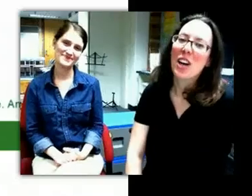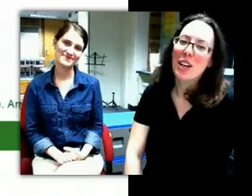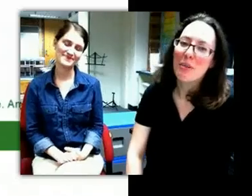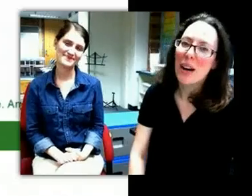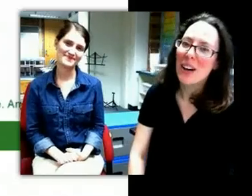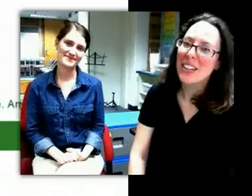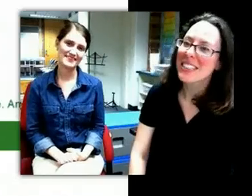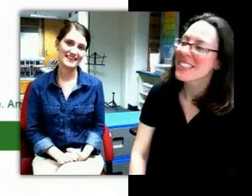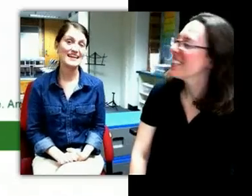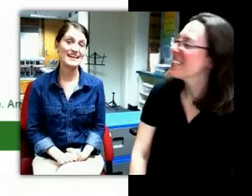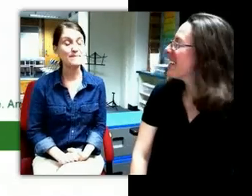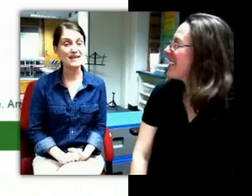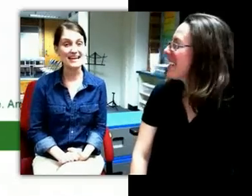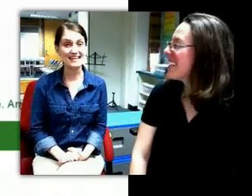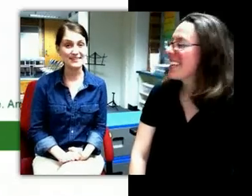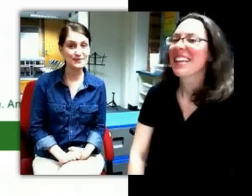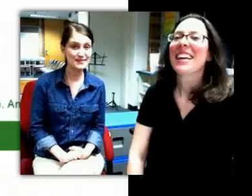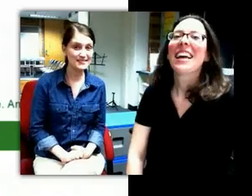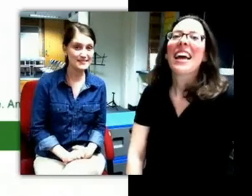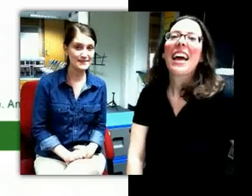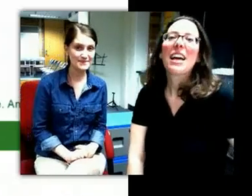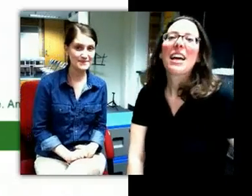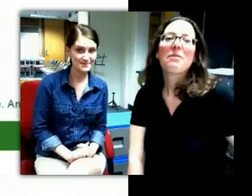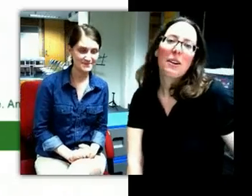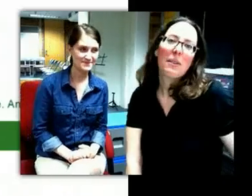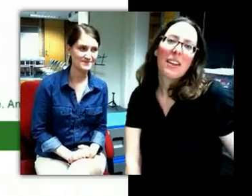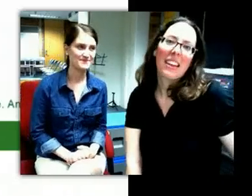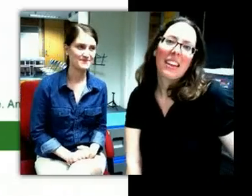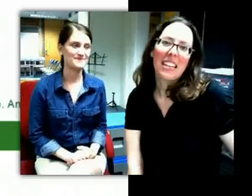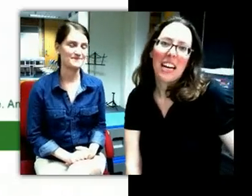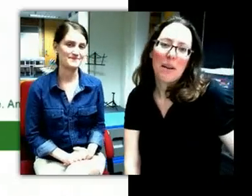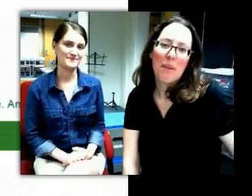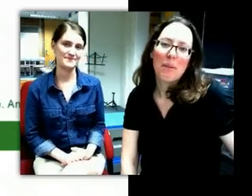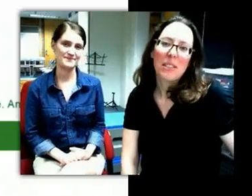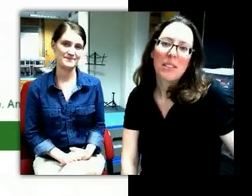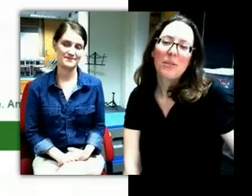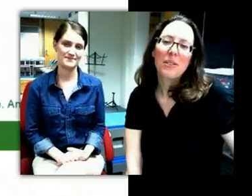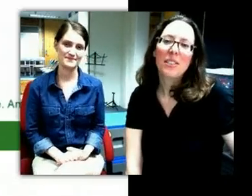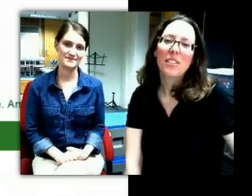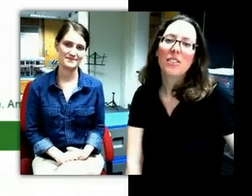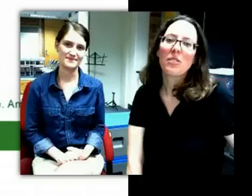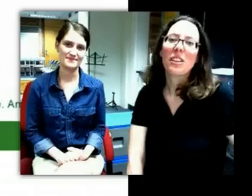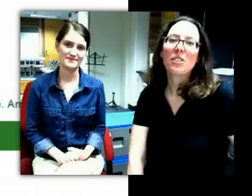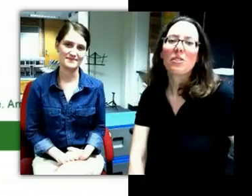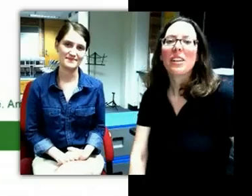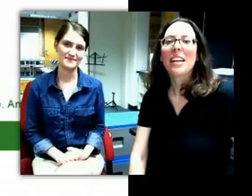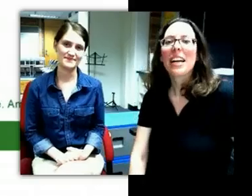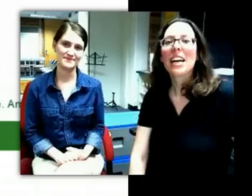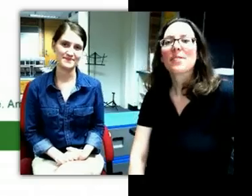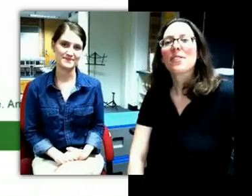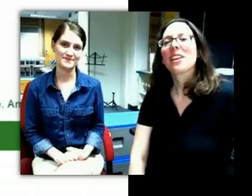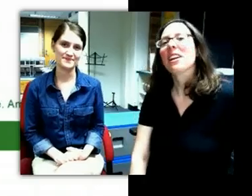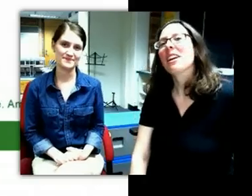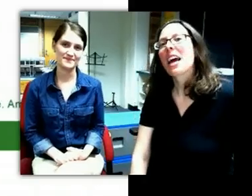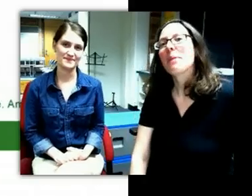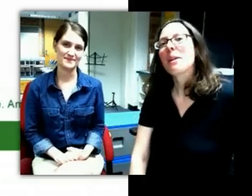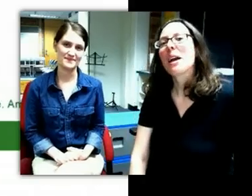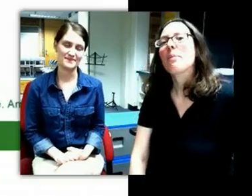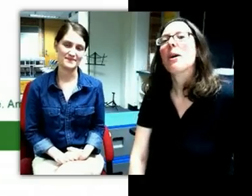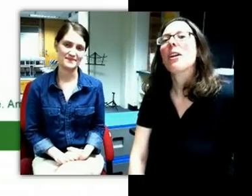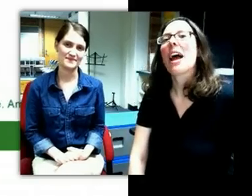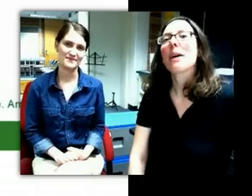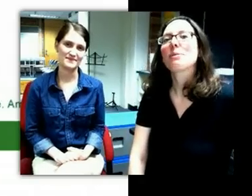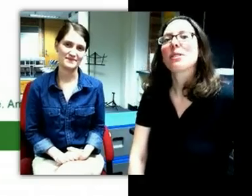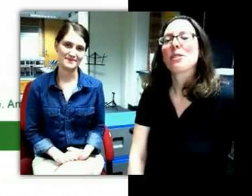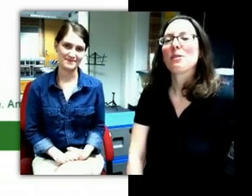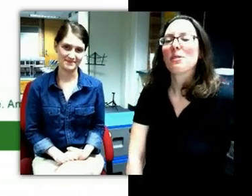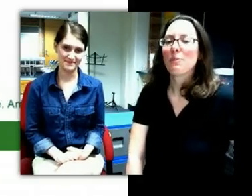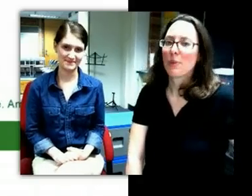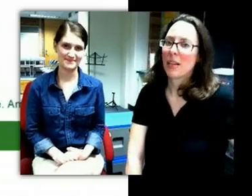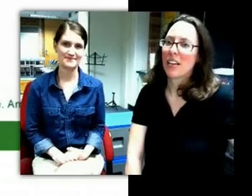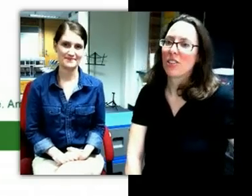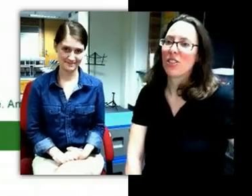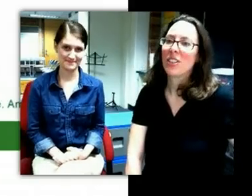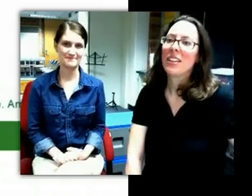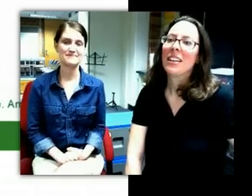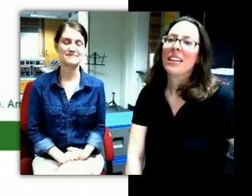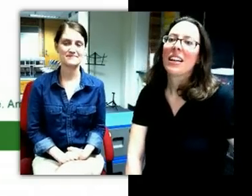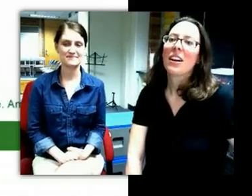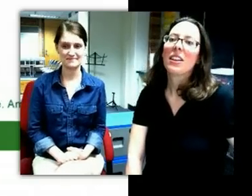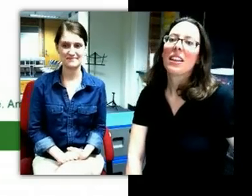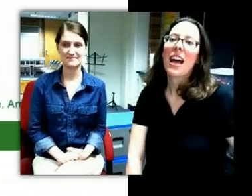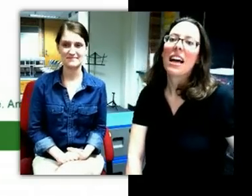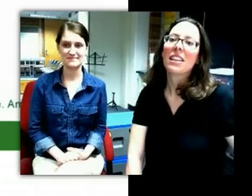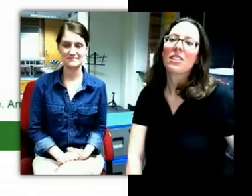Hi, this is Chandra Prowell. And I'm Katie Lutes. And we are with Edina Public Schools doing a screencast for the E-Academy about absolute